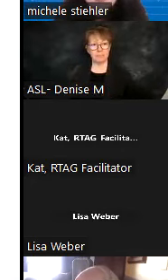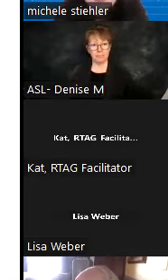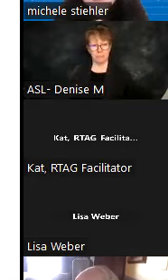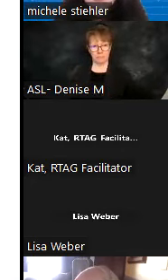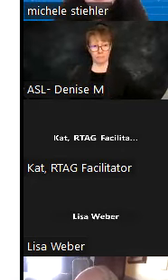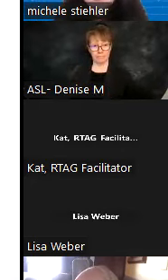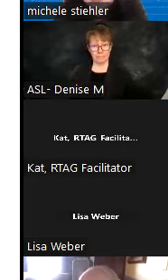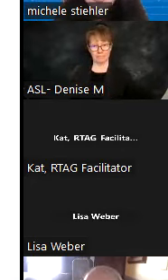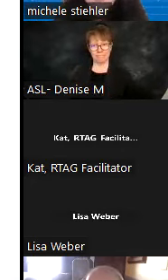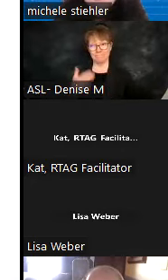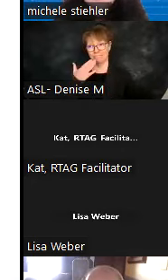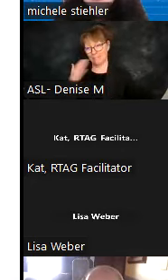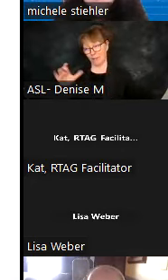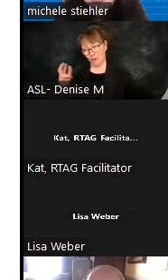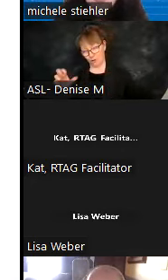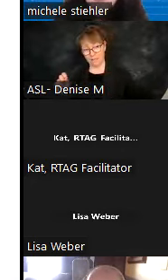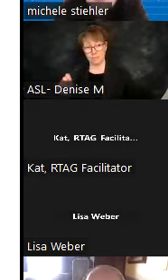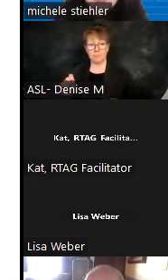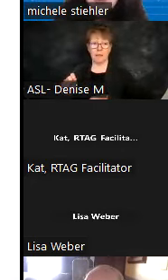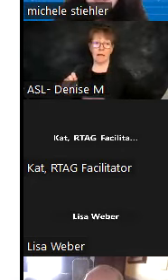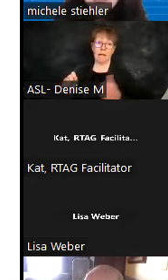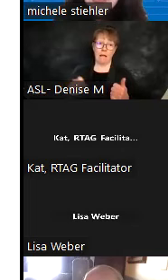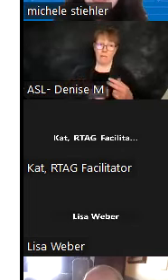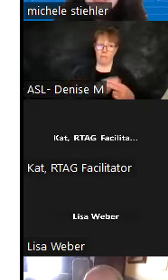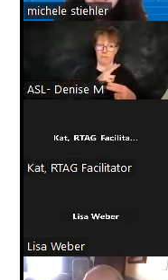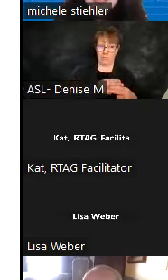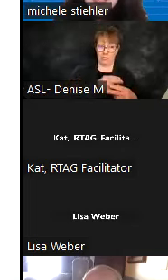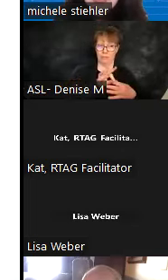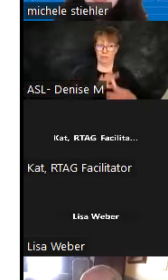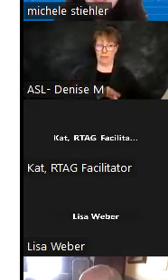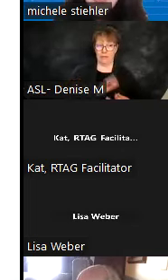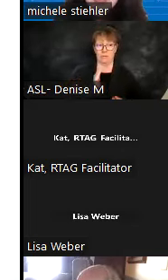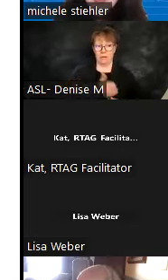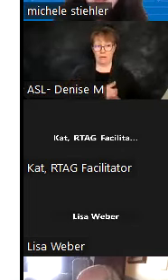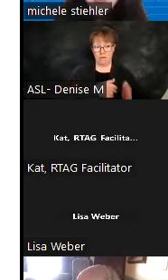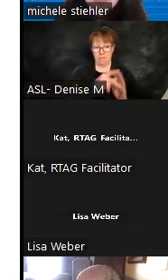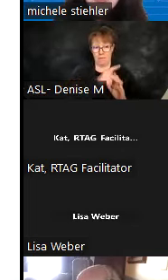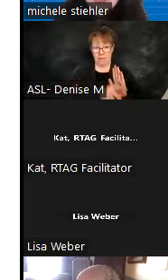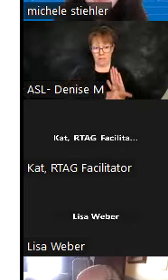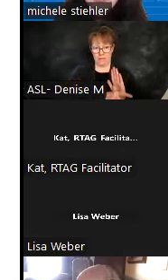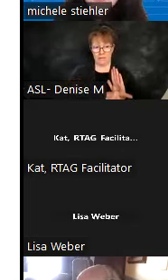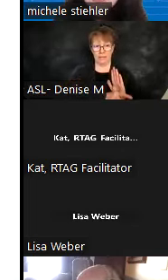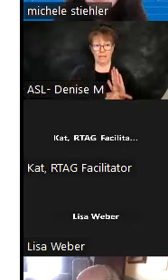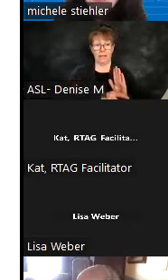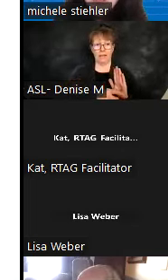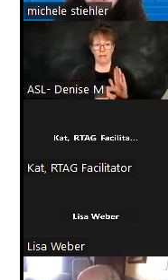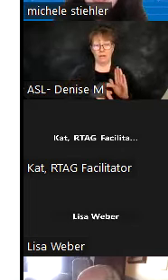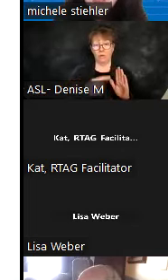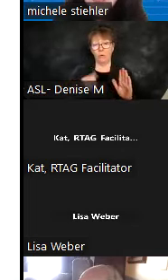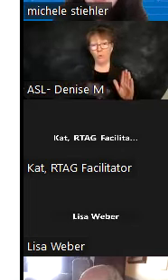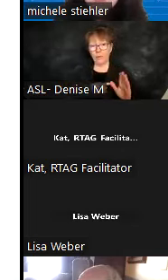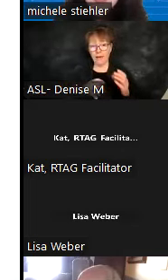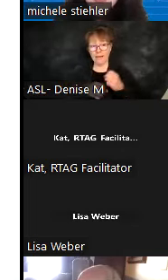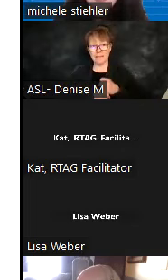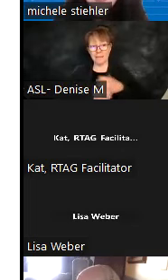Thank you, Chris. One other thing worth mentioning regarding the mask policy is that the ride expanded vehicle disinfection